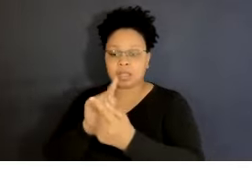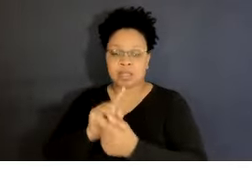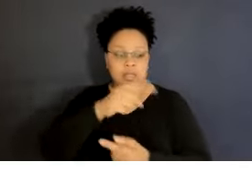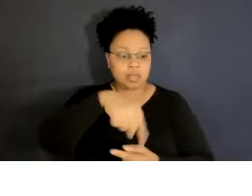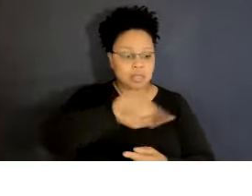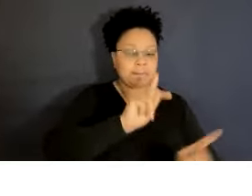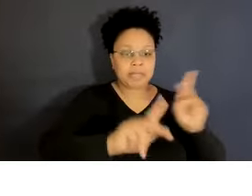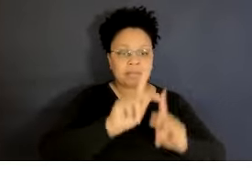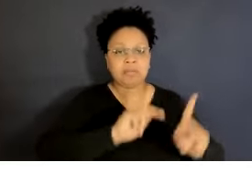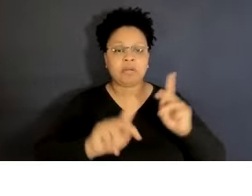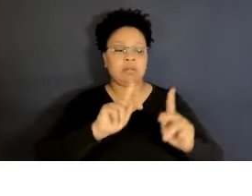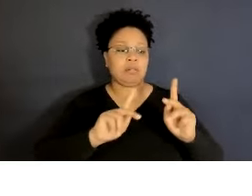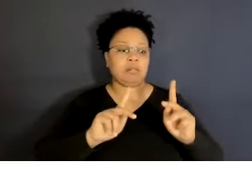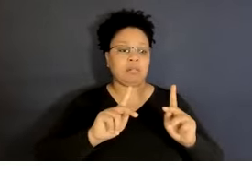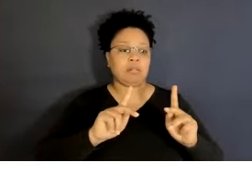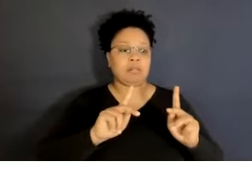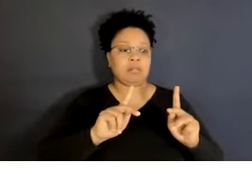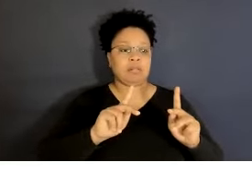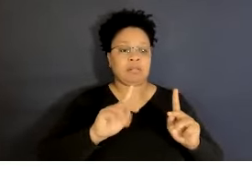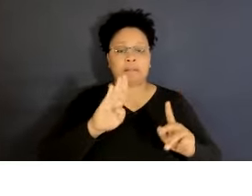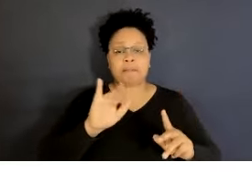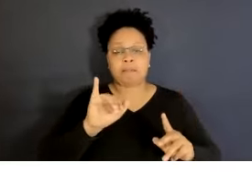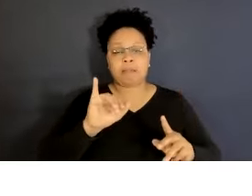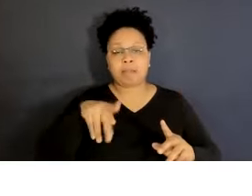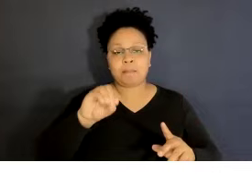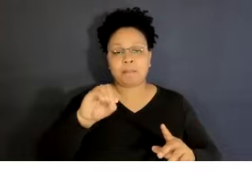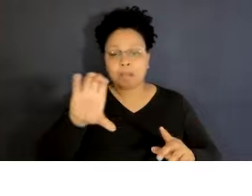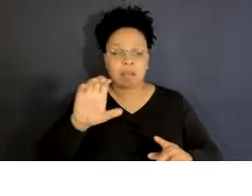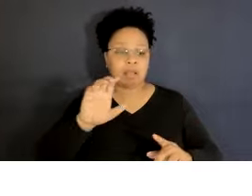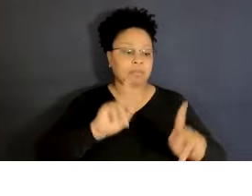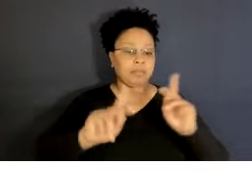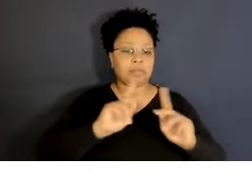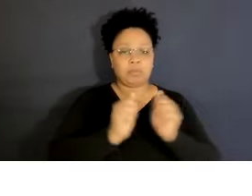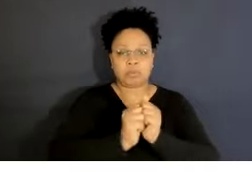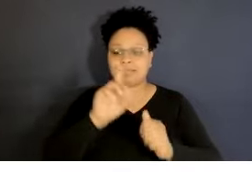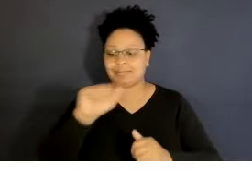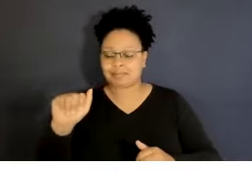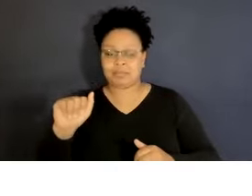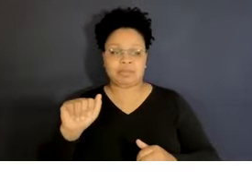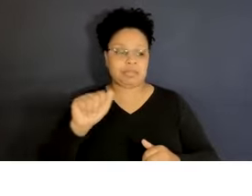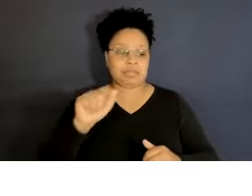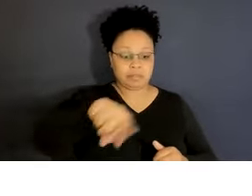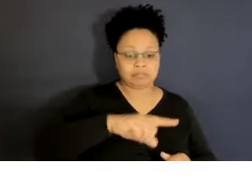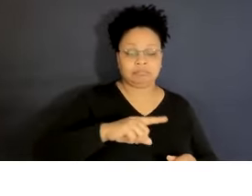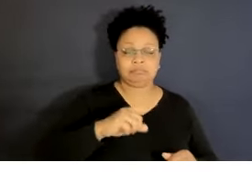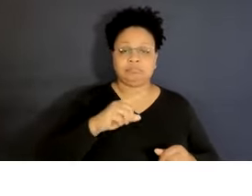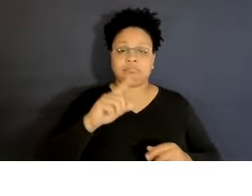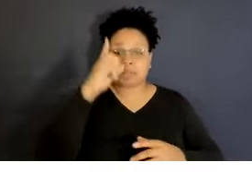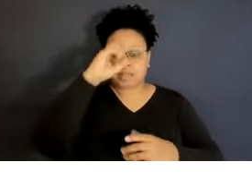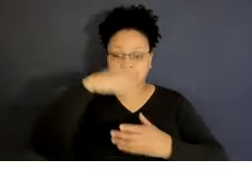and even more people on the autism spectrum like myself, that I became